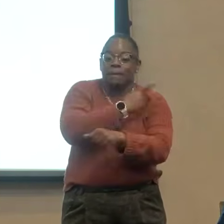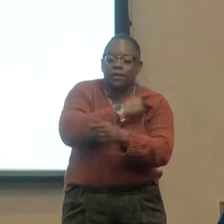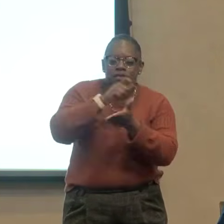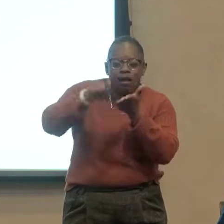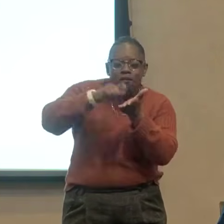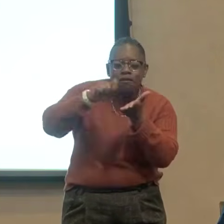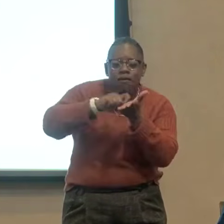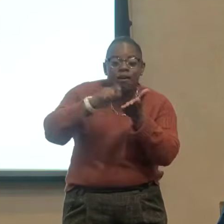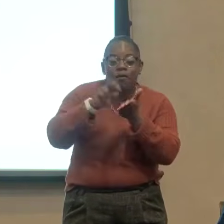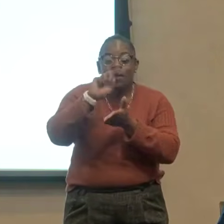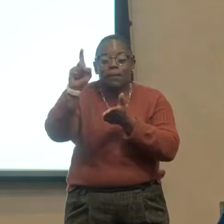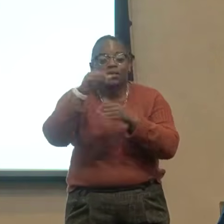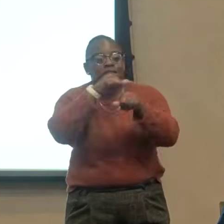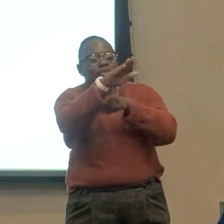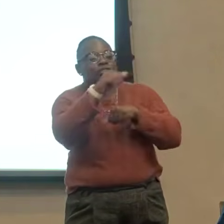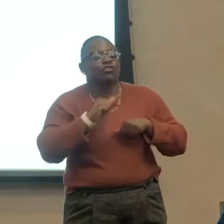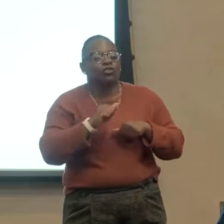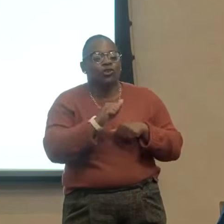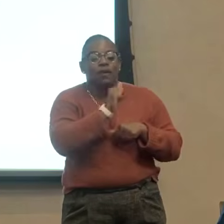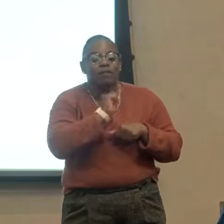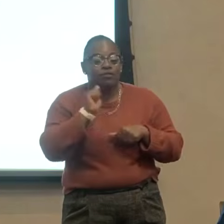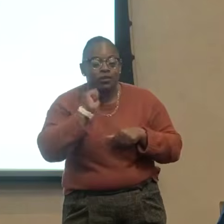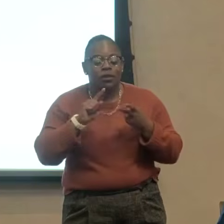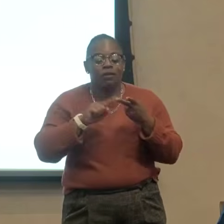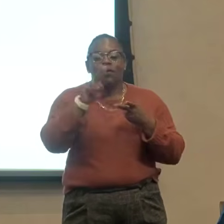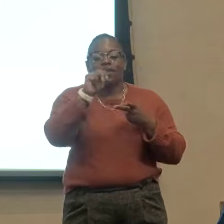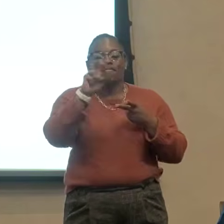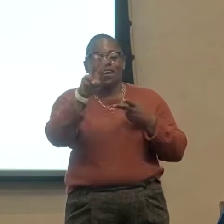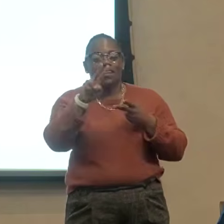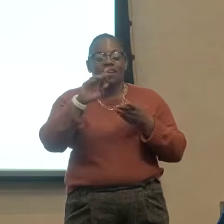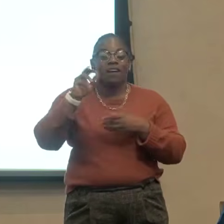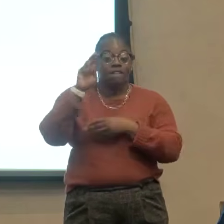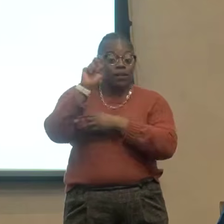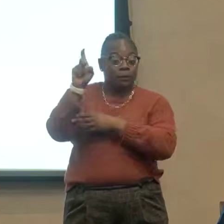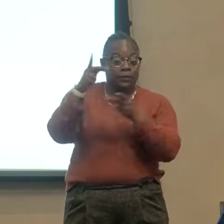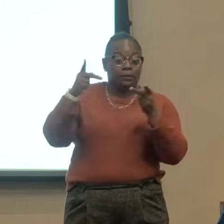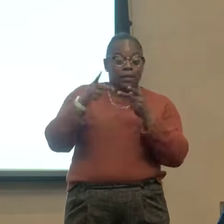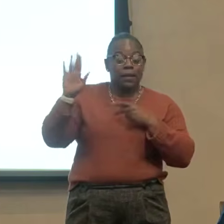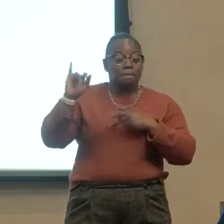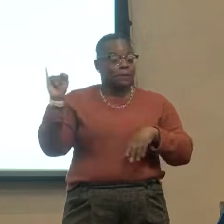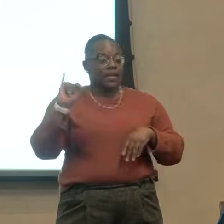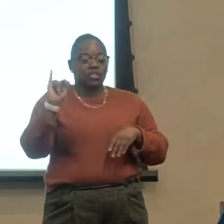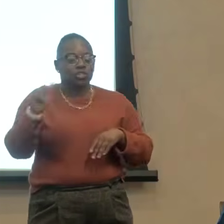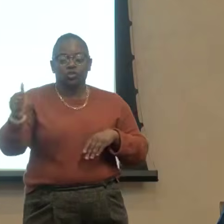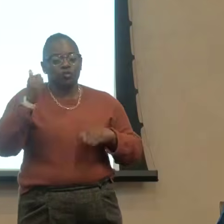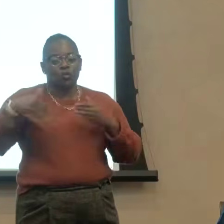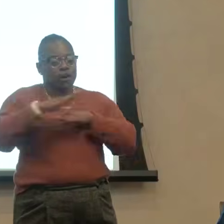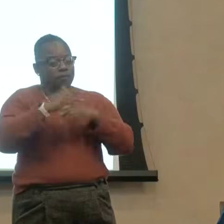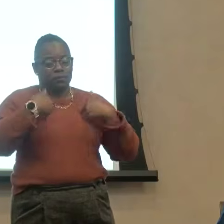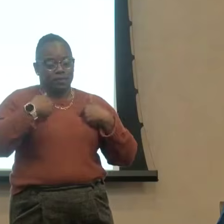an Arizona or Nevada pharmacy, my malpractice insurance does not cover me.